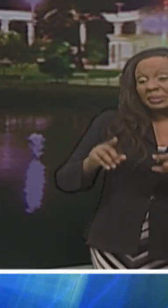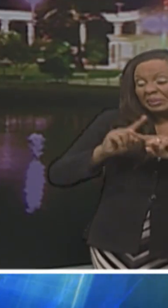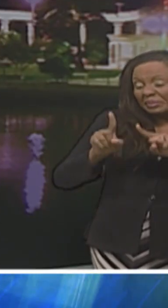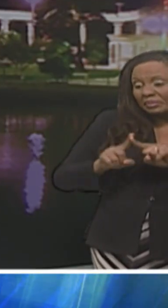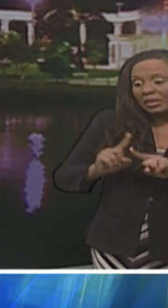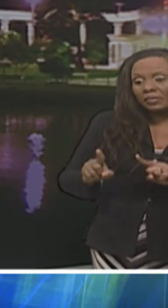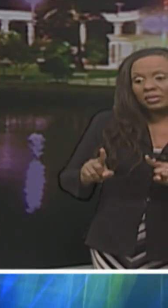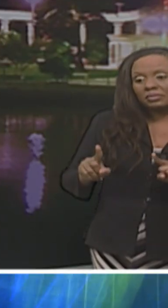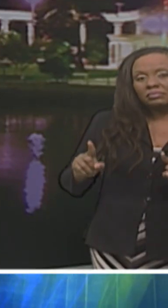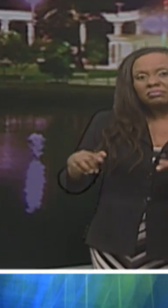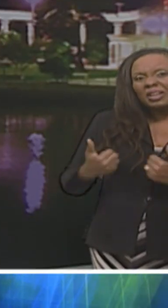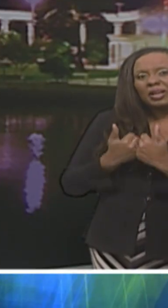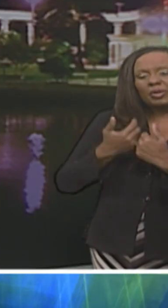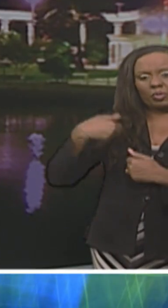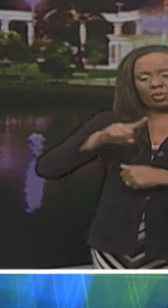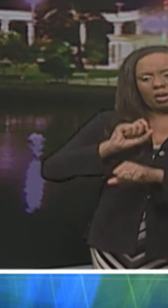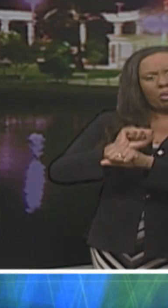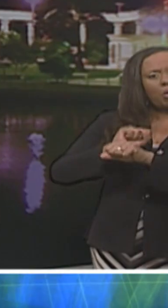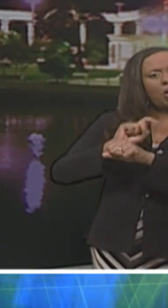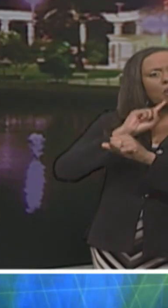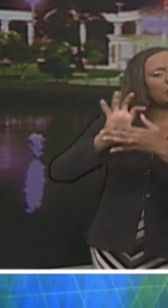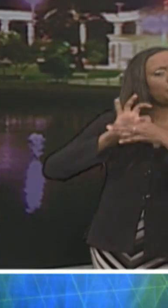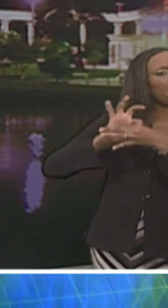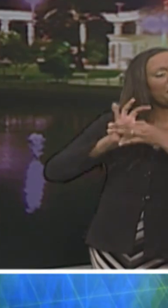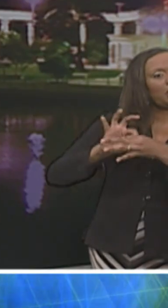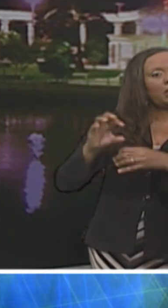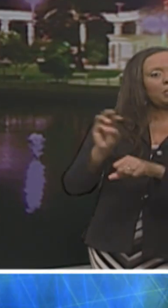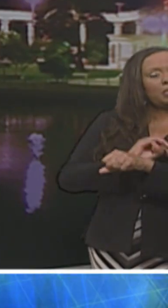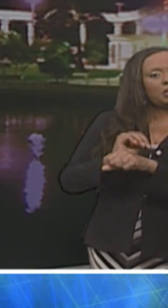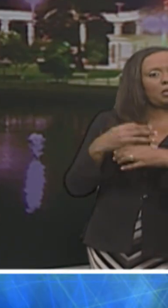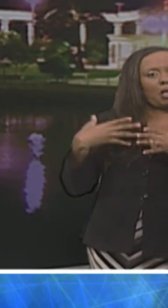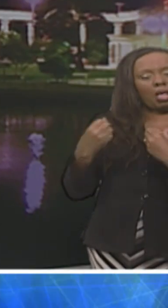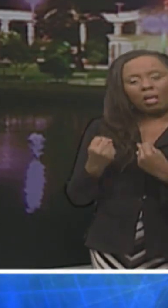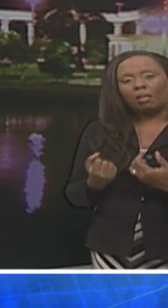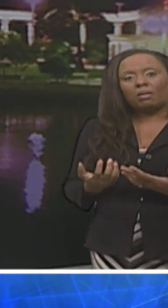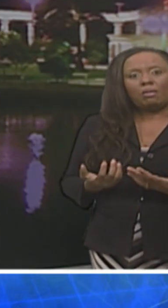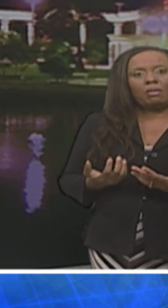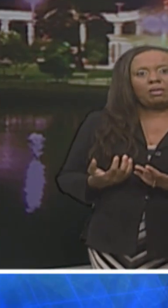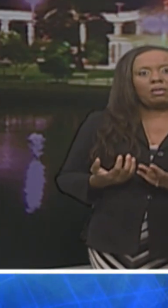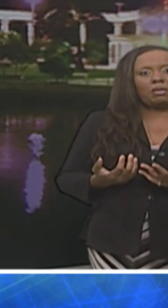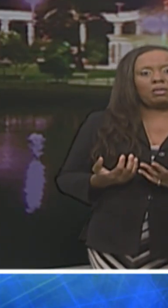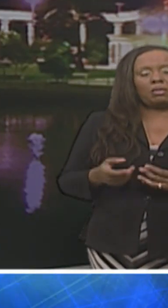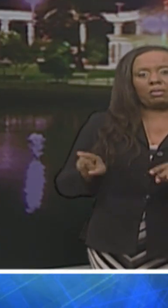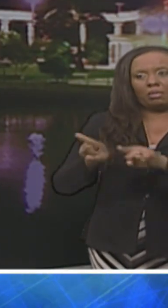have been working very closely with the Ministry of Health, very closely with EPD, as well as the Coastal